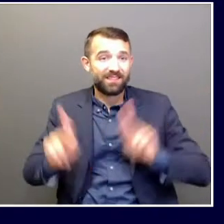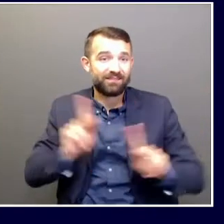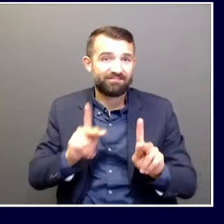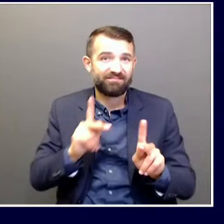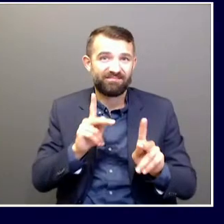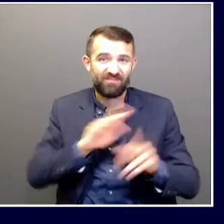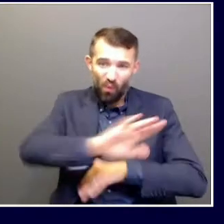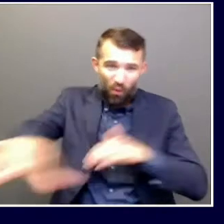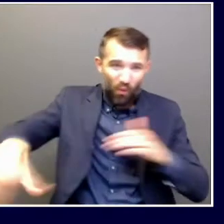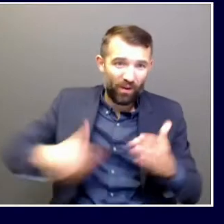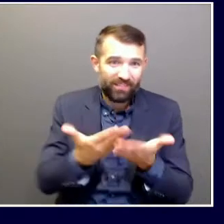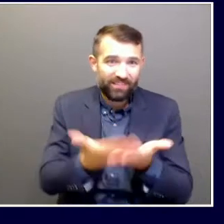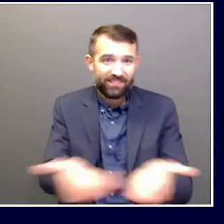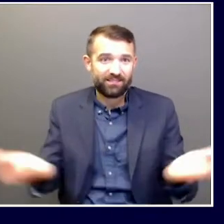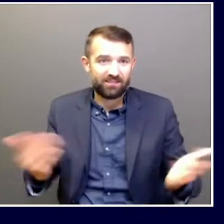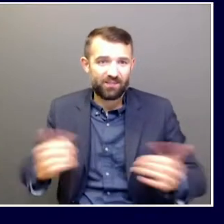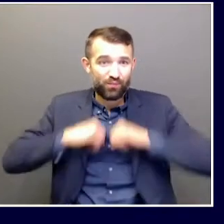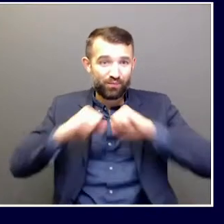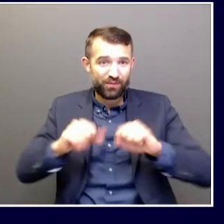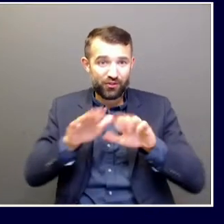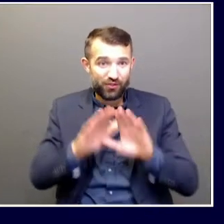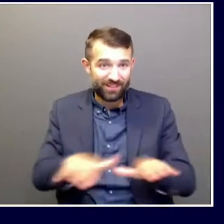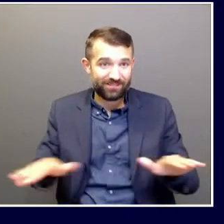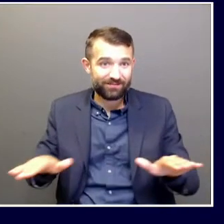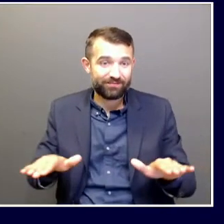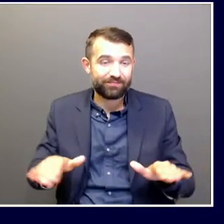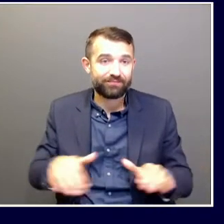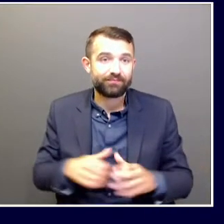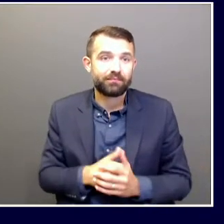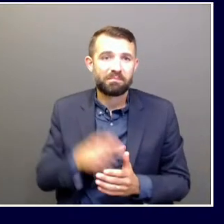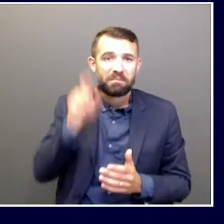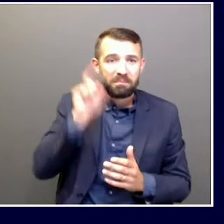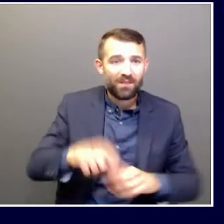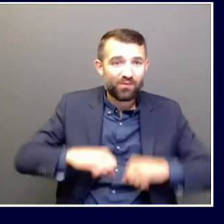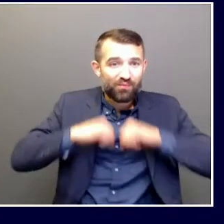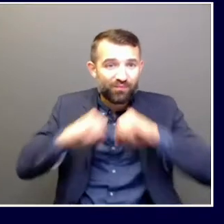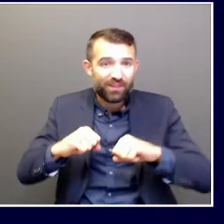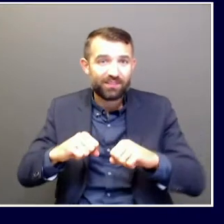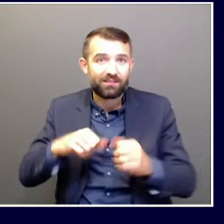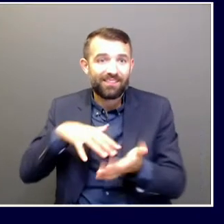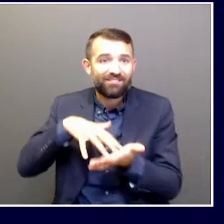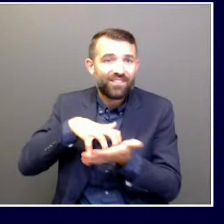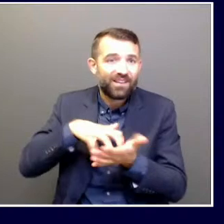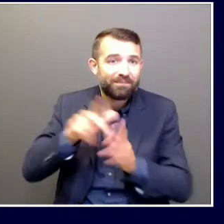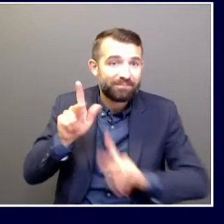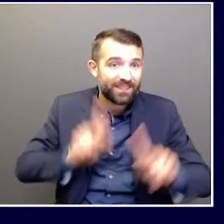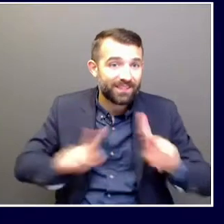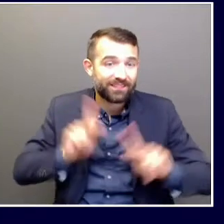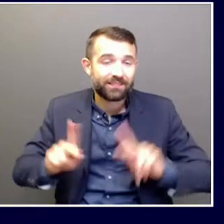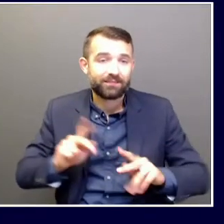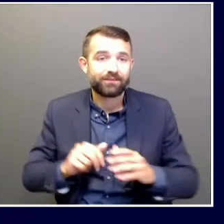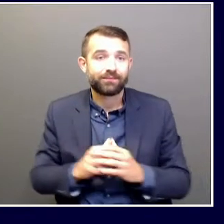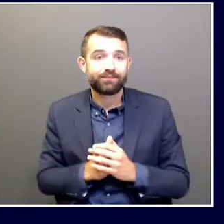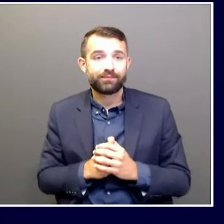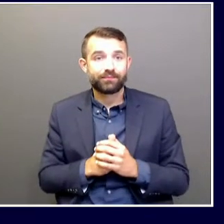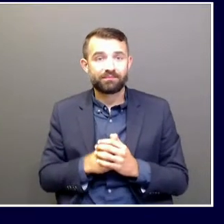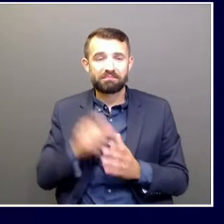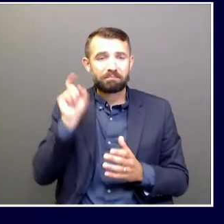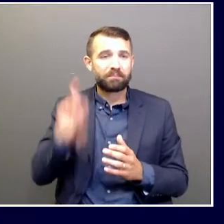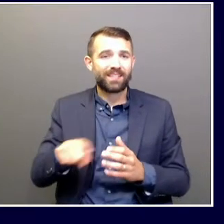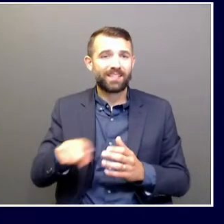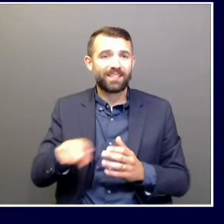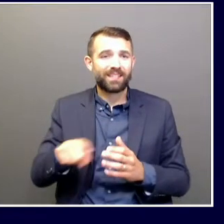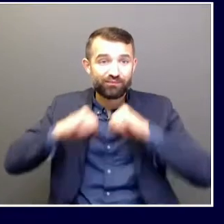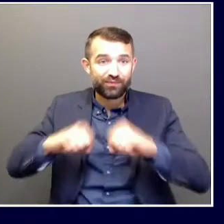need to protect our children and we need to protect the most vulnerable among us, especially. We need to protect our hospitals. We